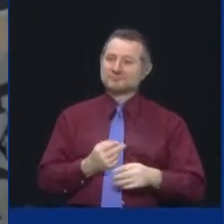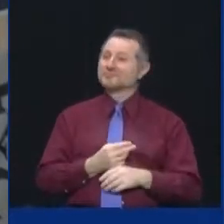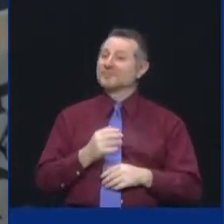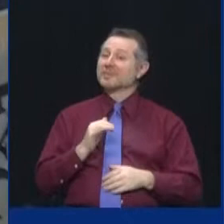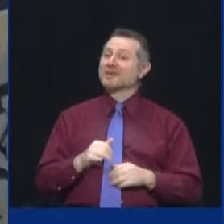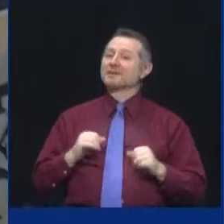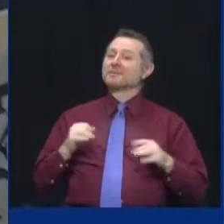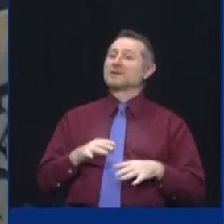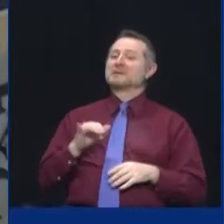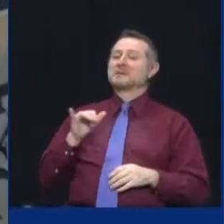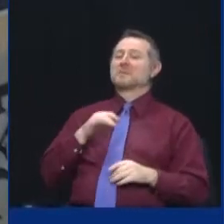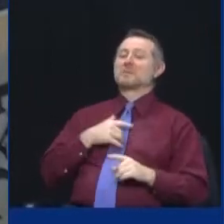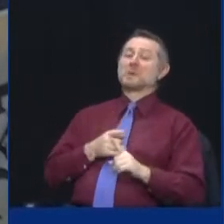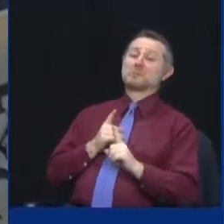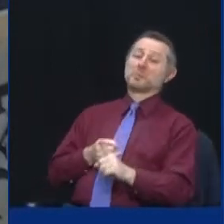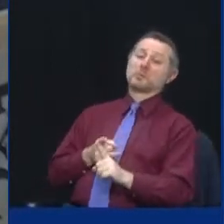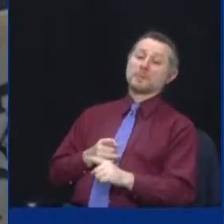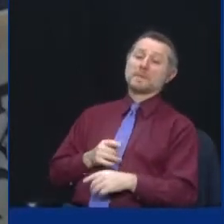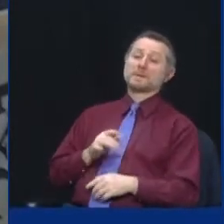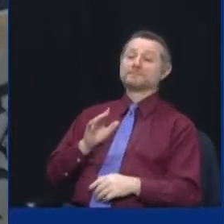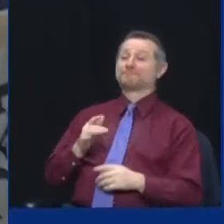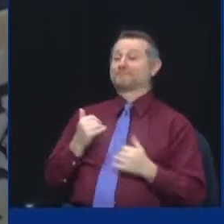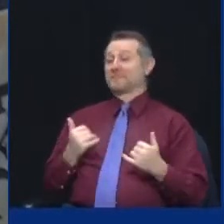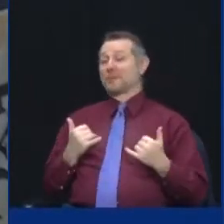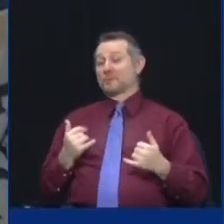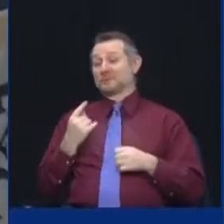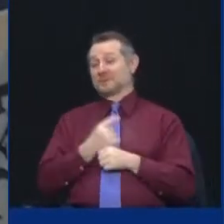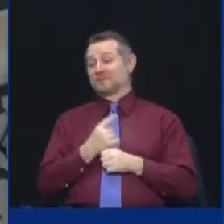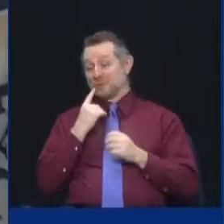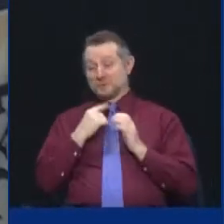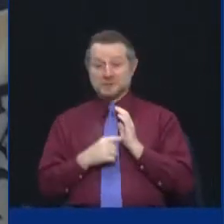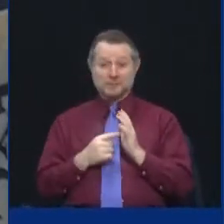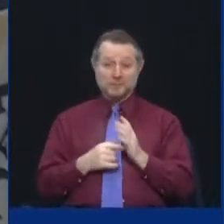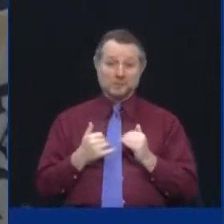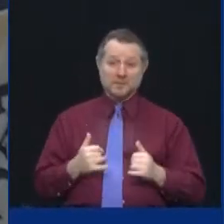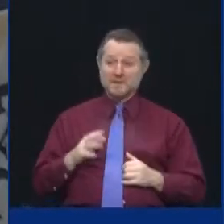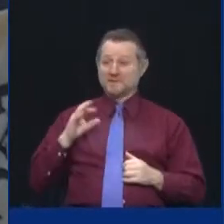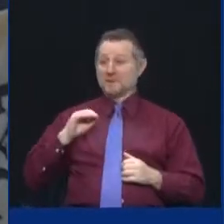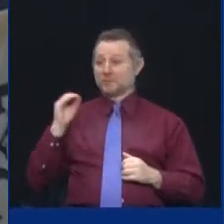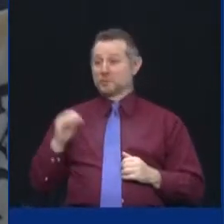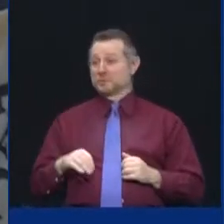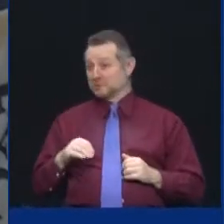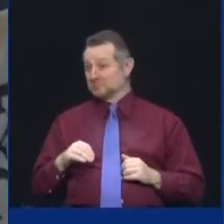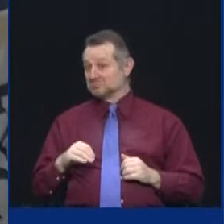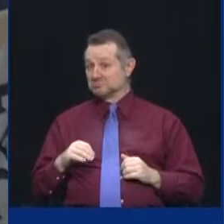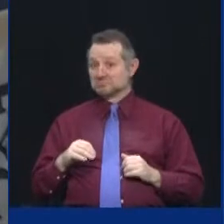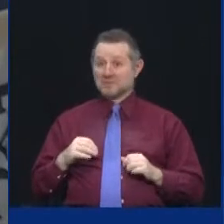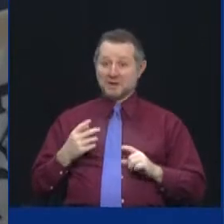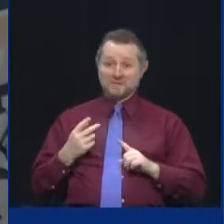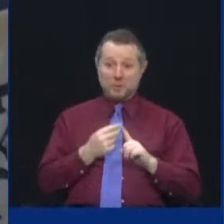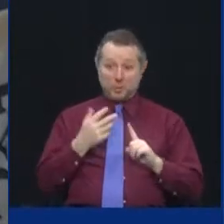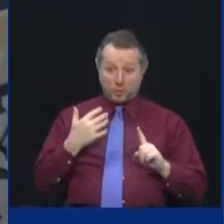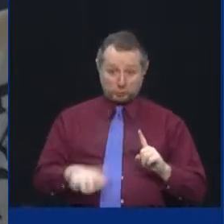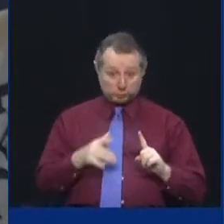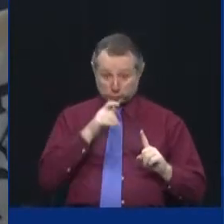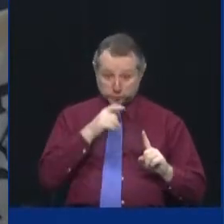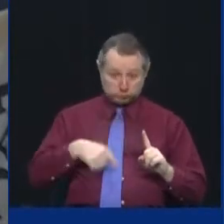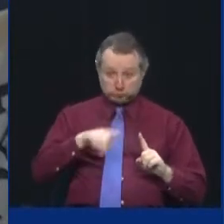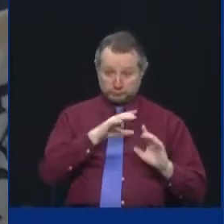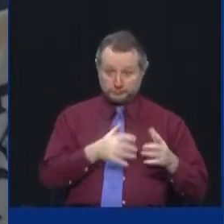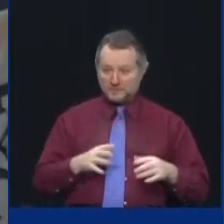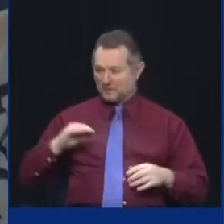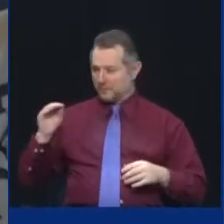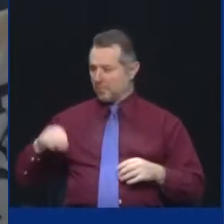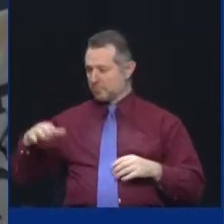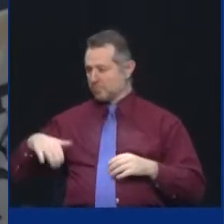point, let's take what we did today. 50% vaccinated, 50% unvaccinated.